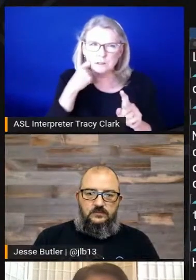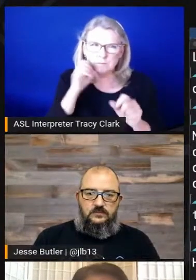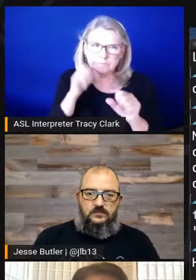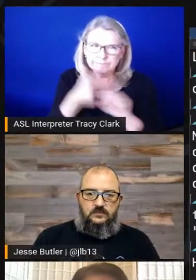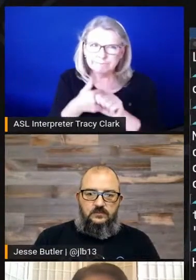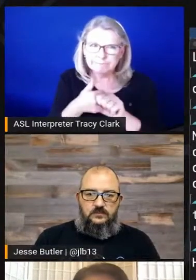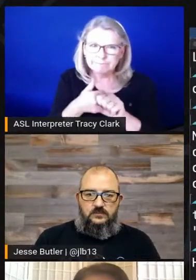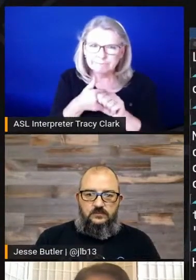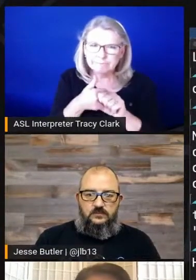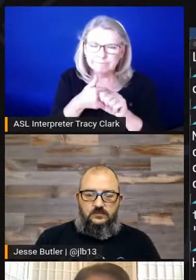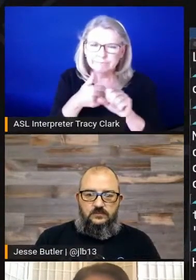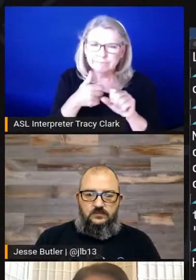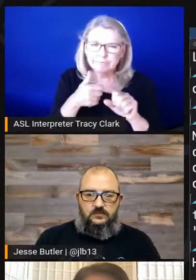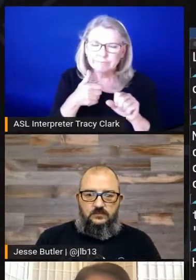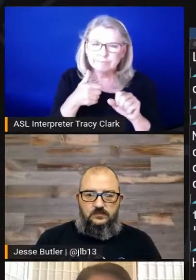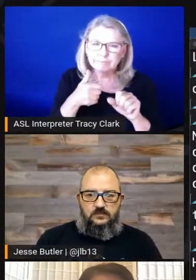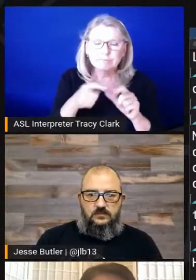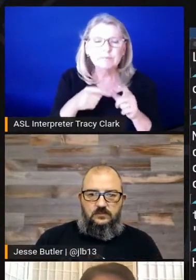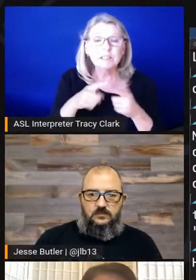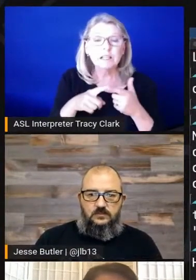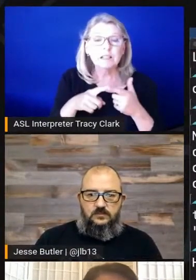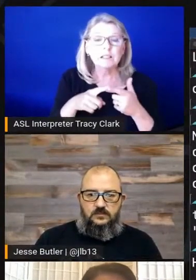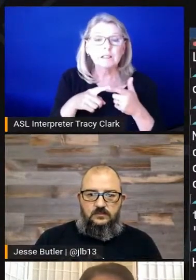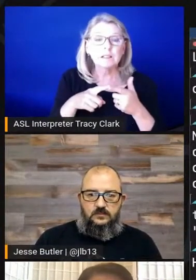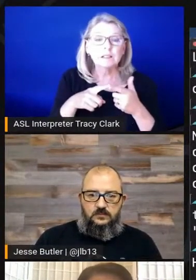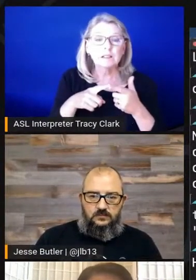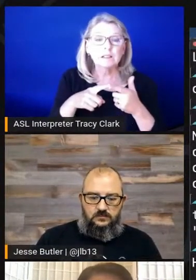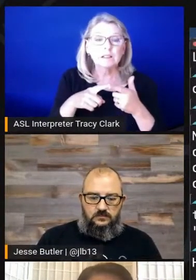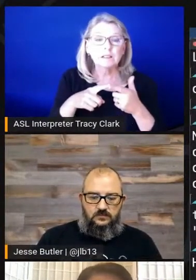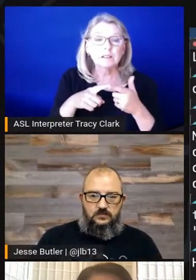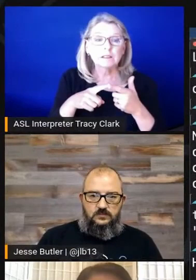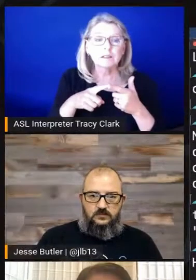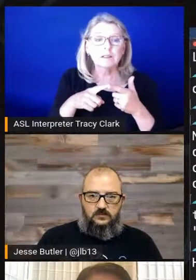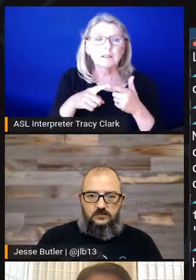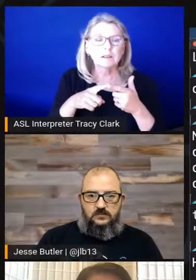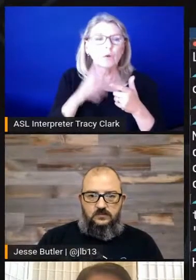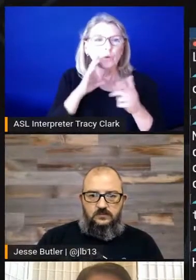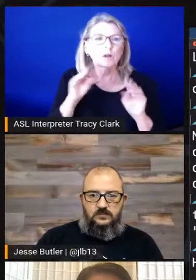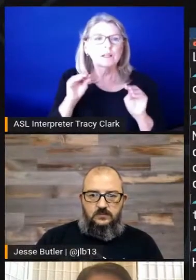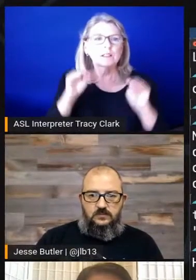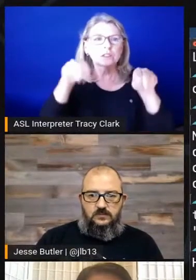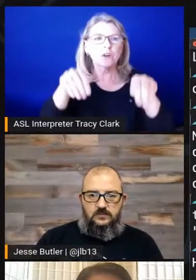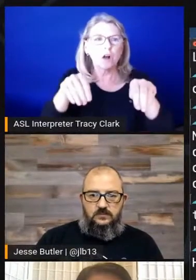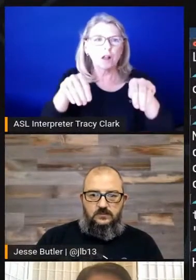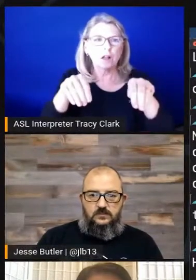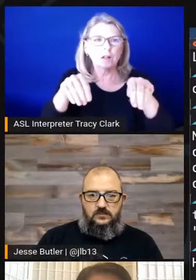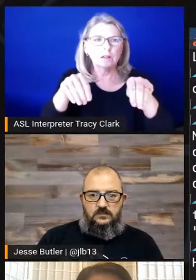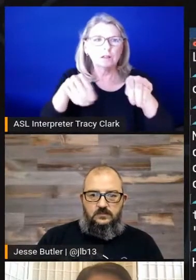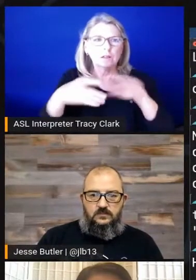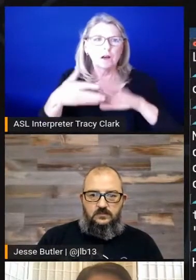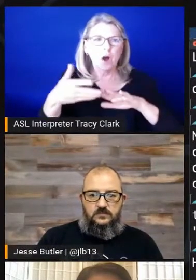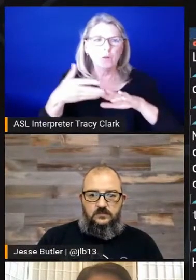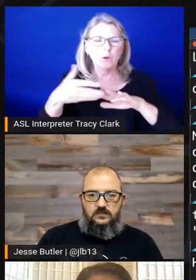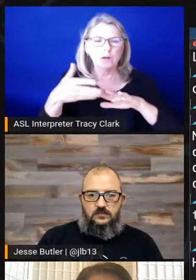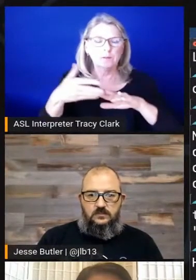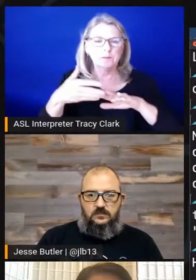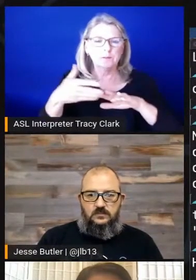And then after that, we're going to want to actually install the operator itself.